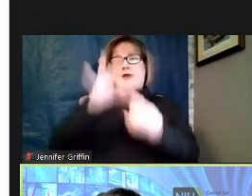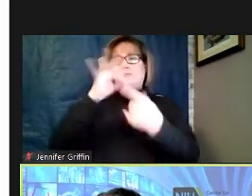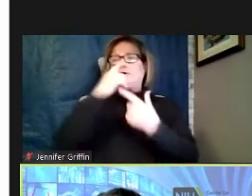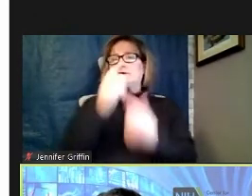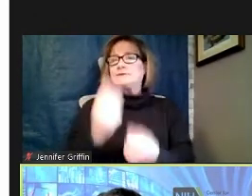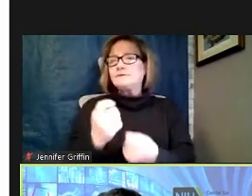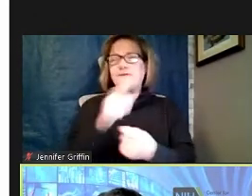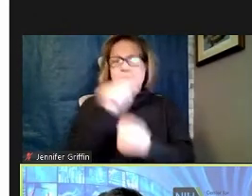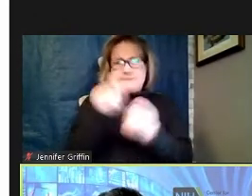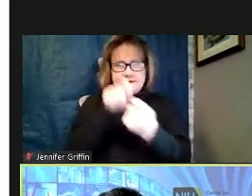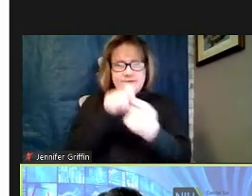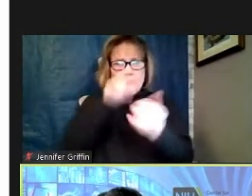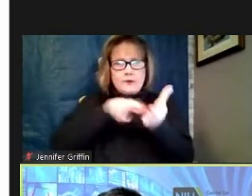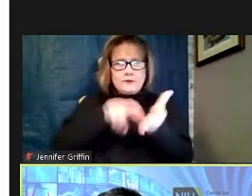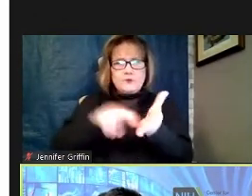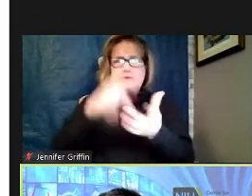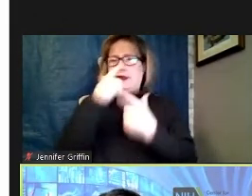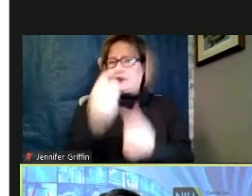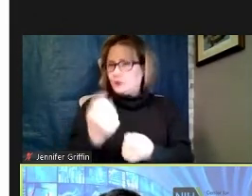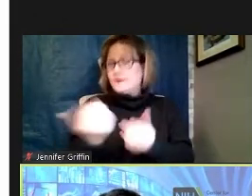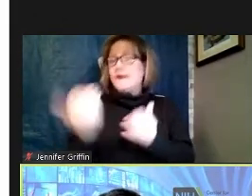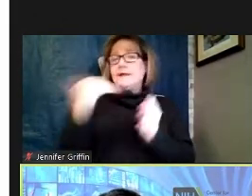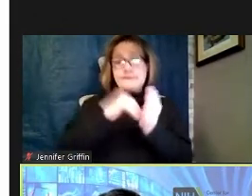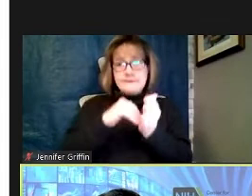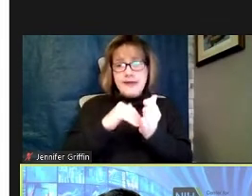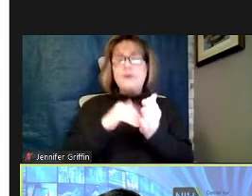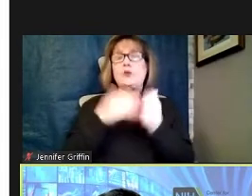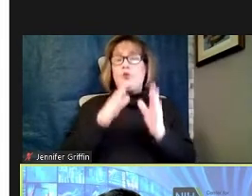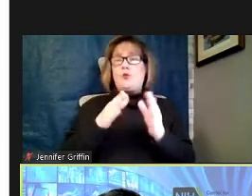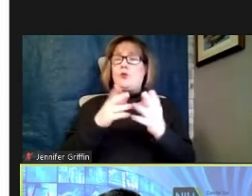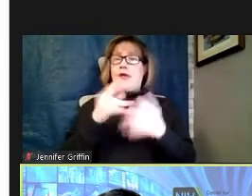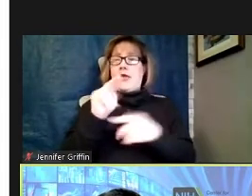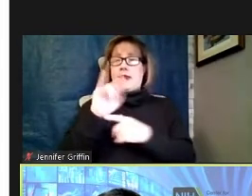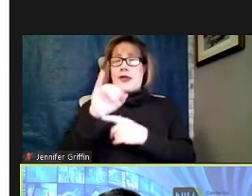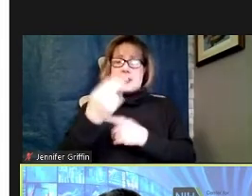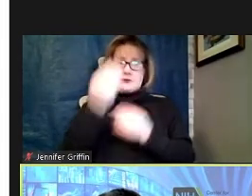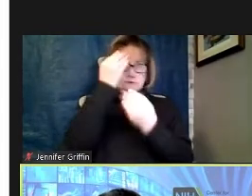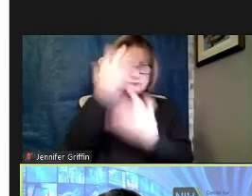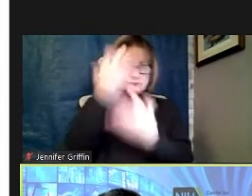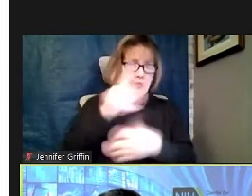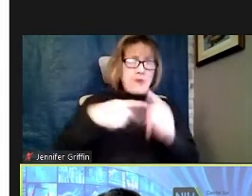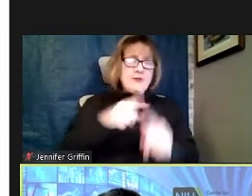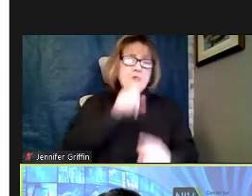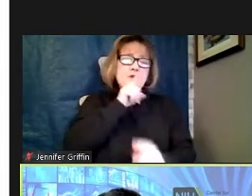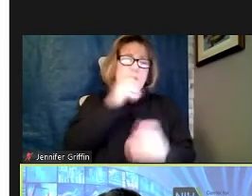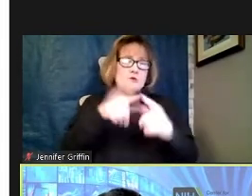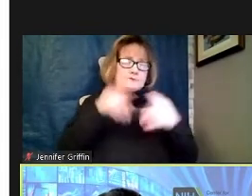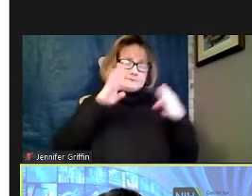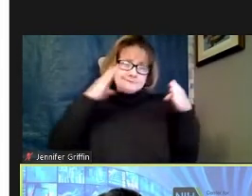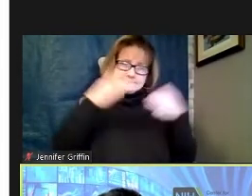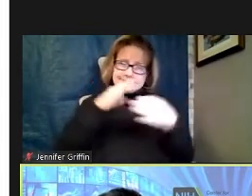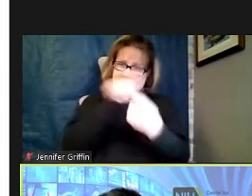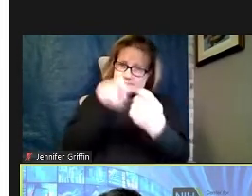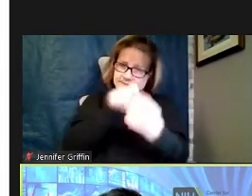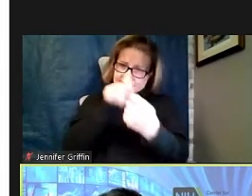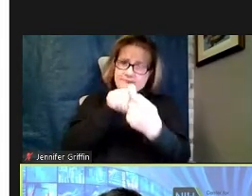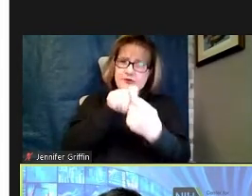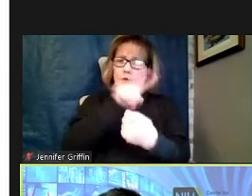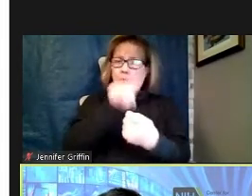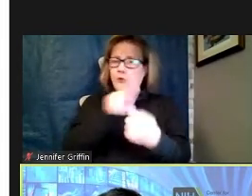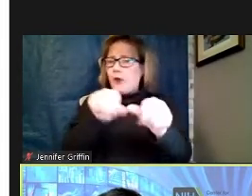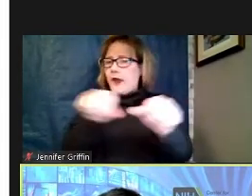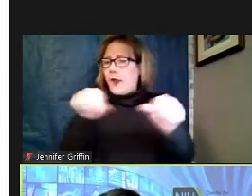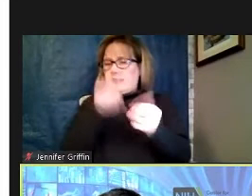of specific research interests. So again, ways to NIH to let you know when they really want to focus on a specific question or area